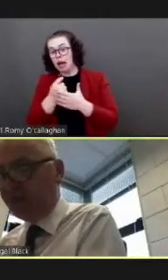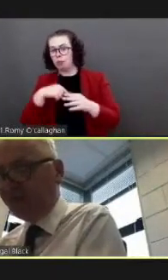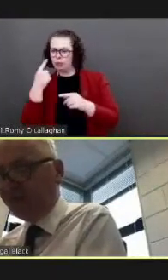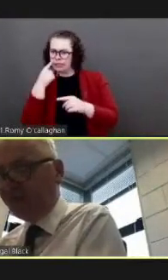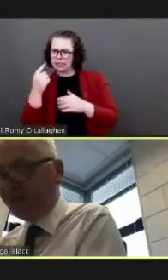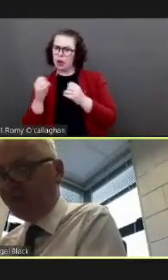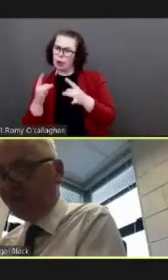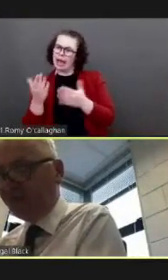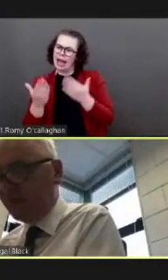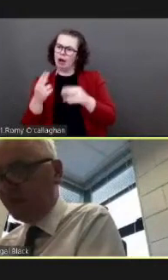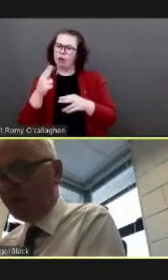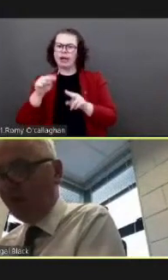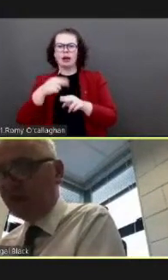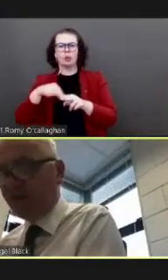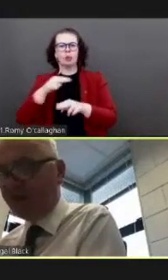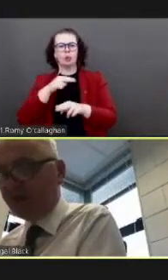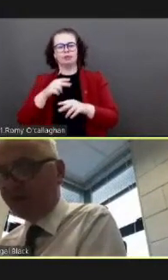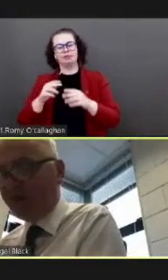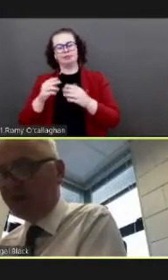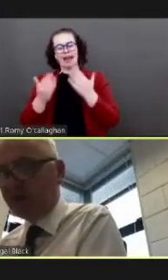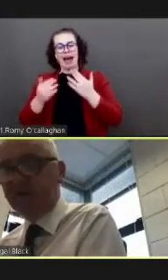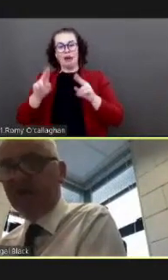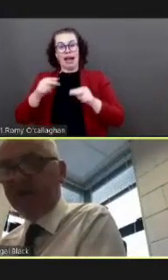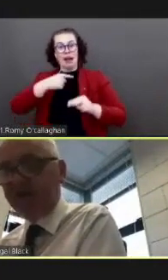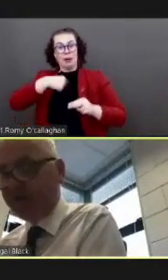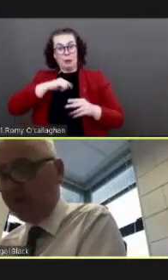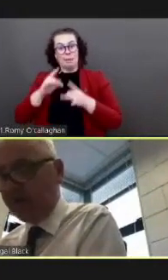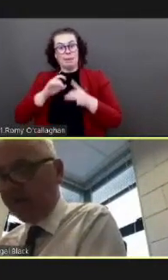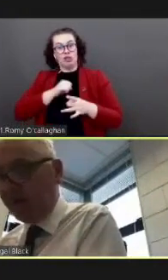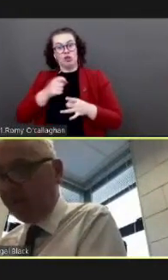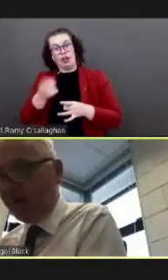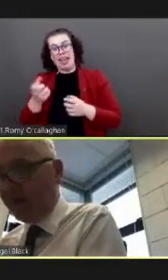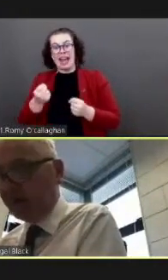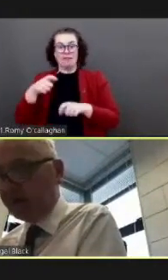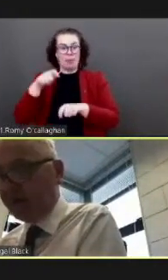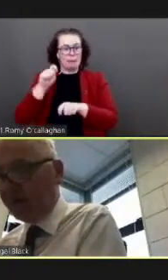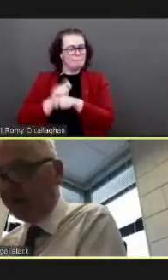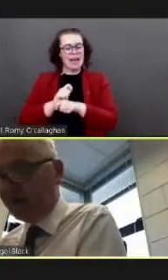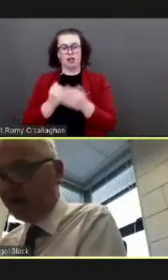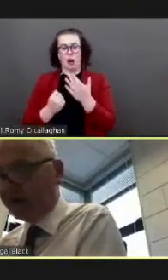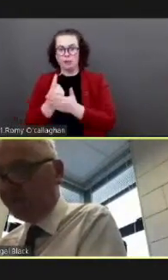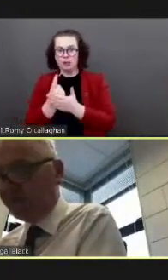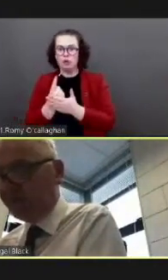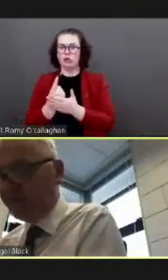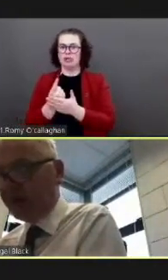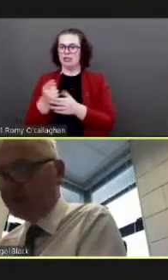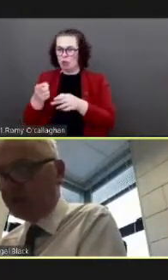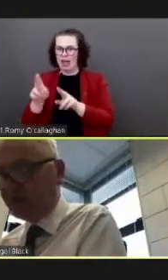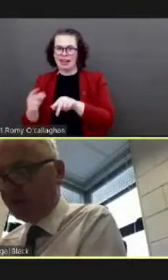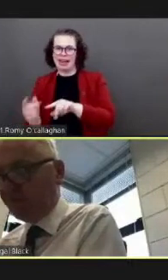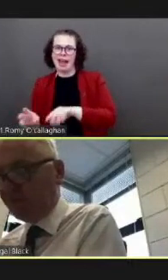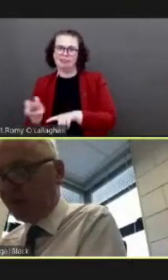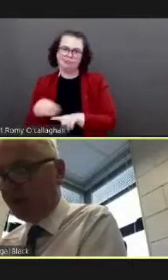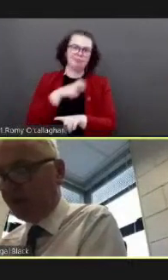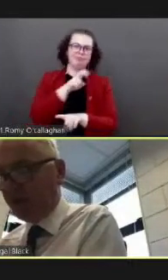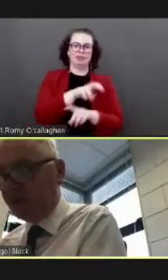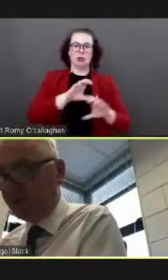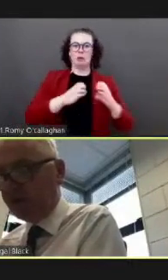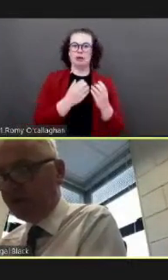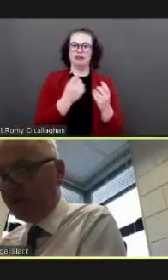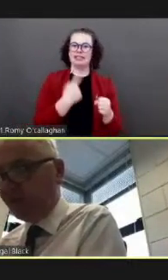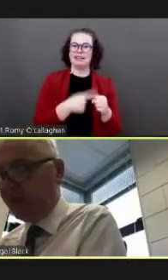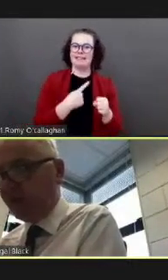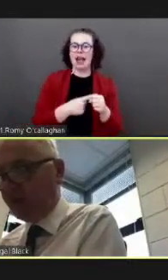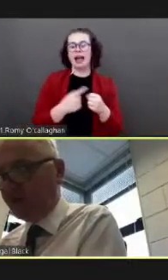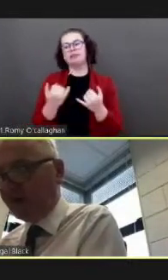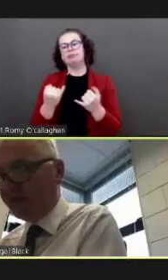best opportunities to reintegrate themselves back into society by imparting some life skills and try to put them back in a road of